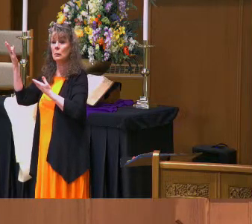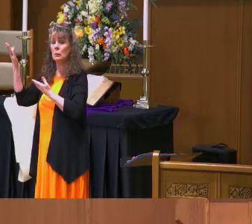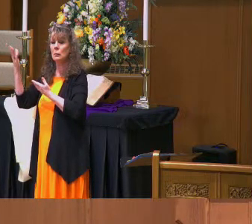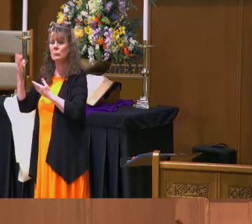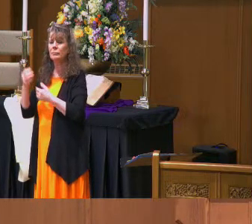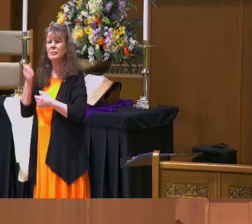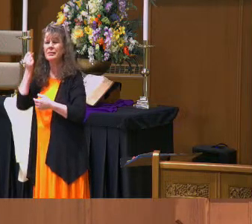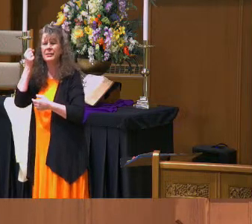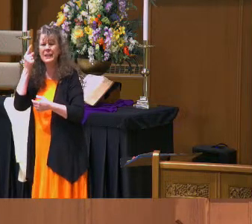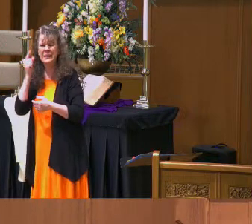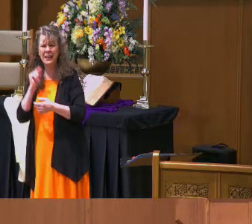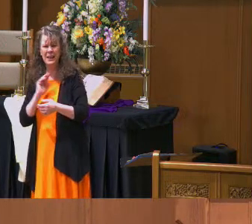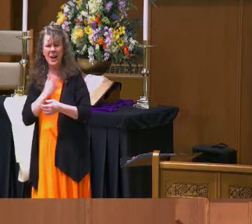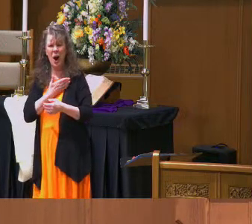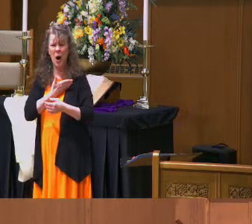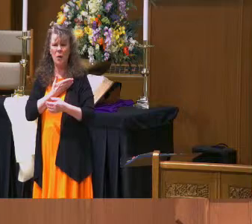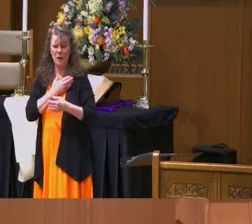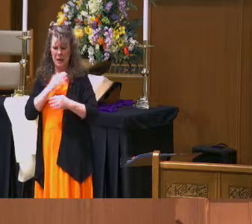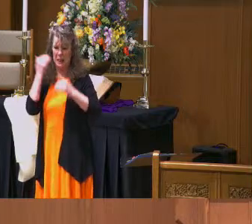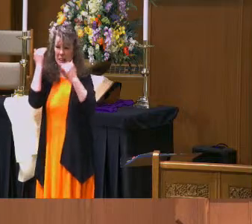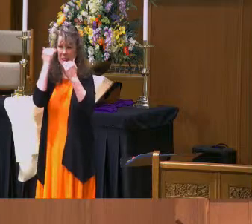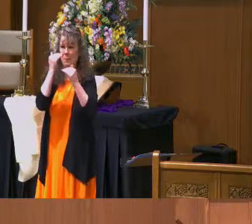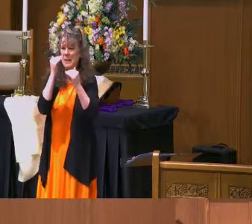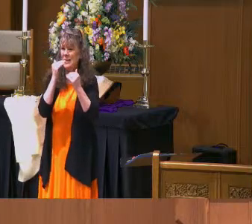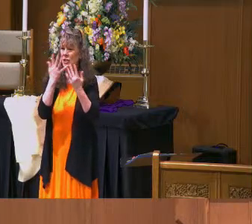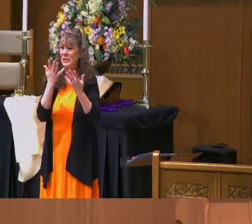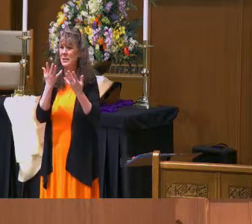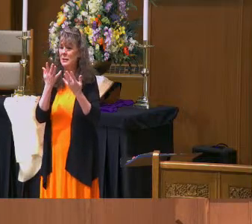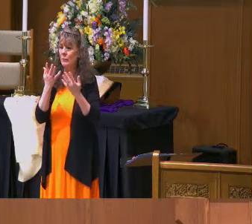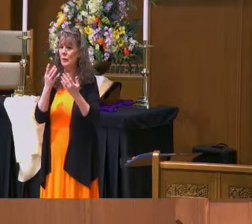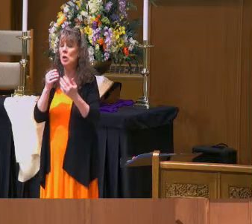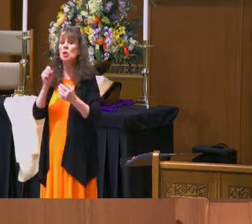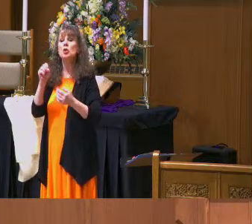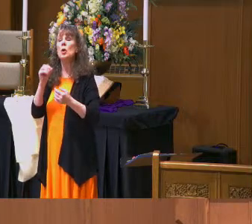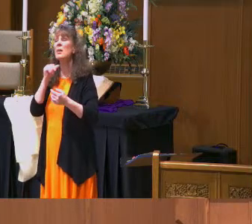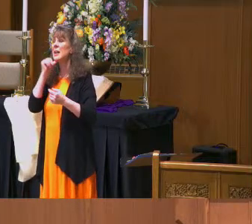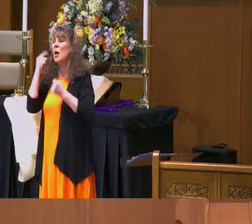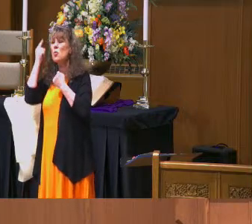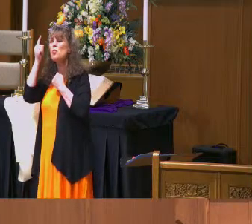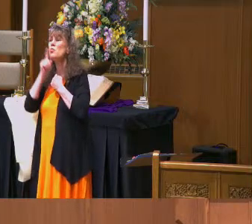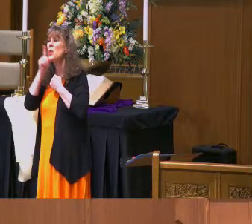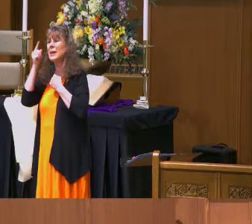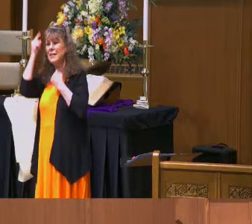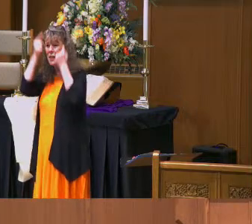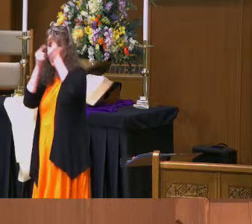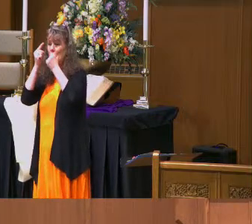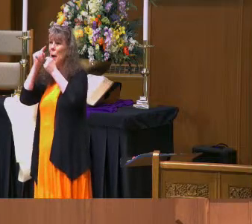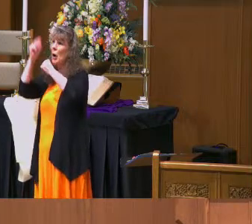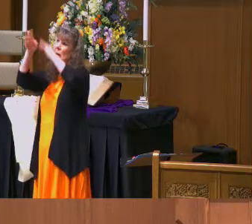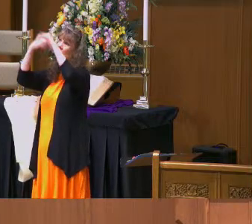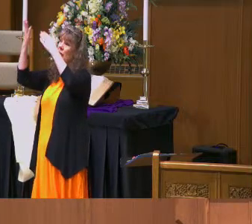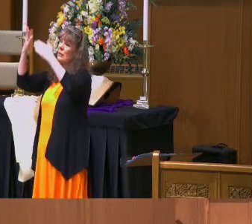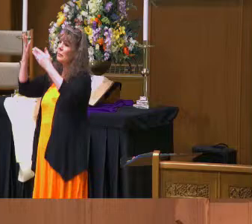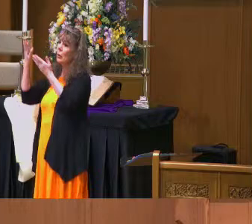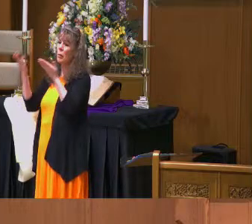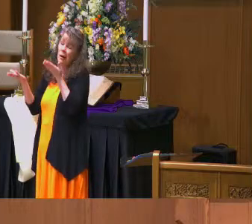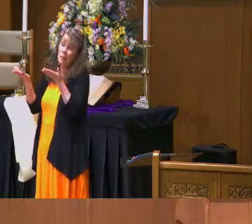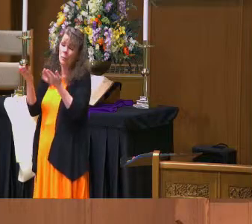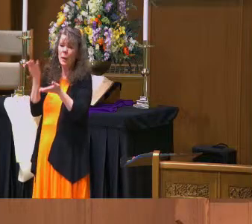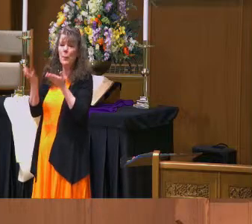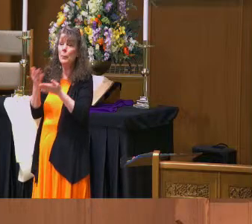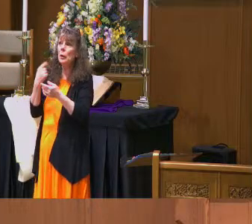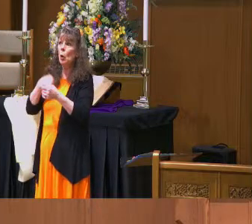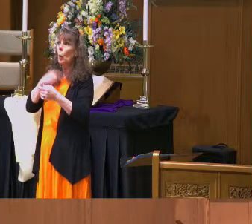You see our human limitations again. So we don't give heaven much thought, I don't think, except that we will one day be there, and we look forward